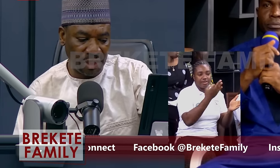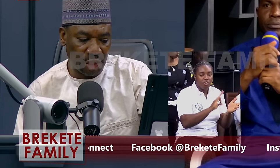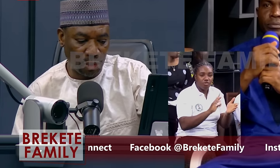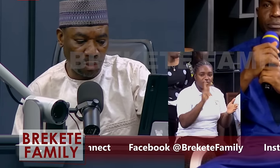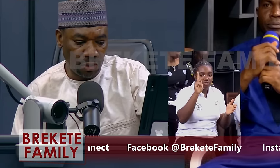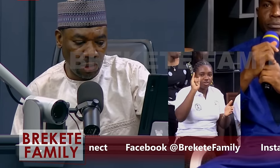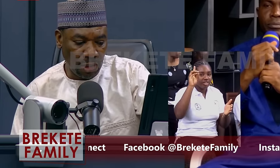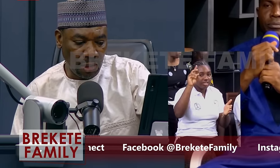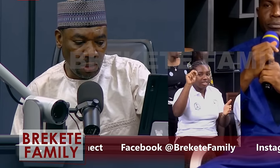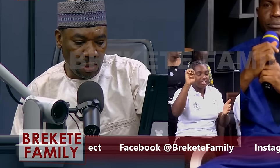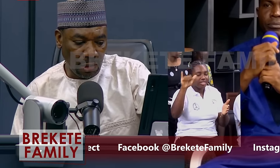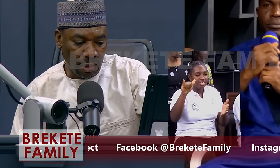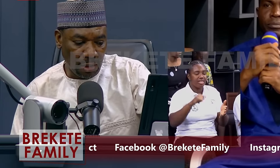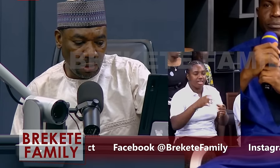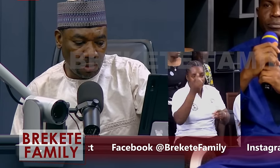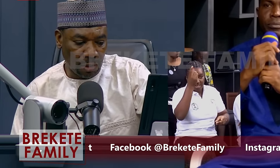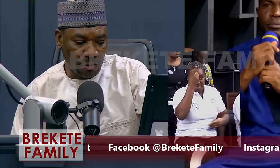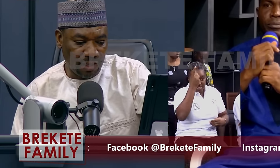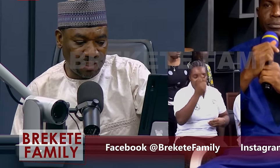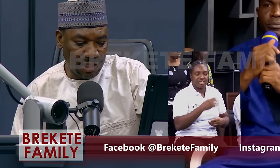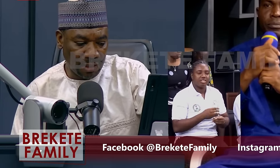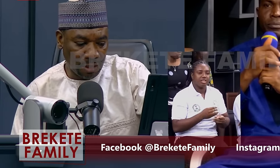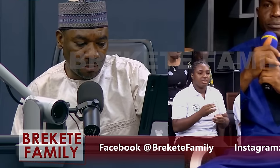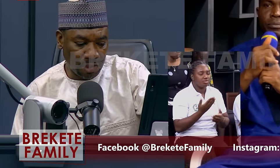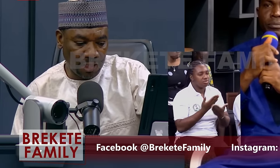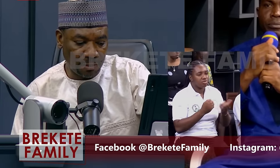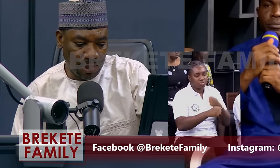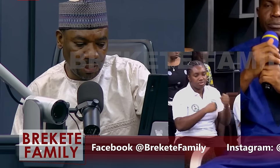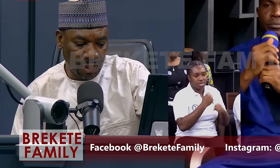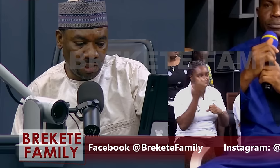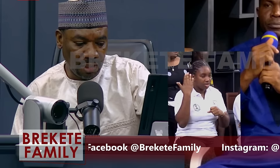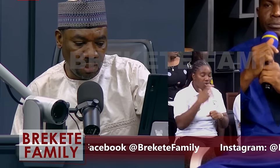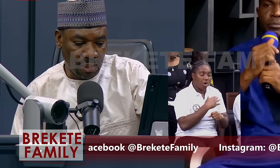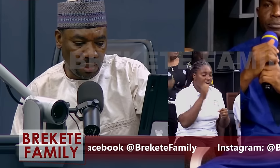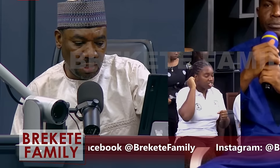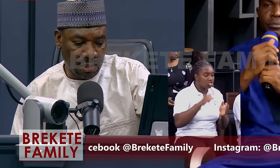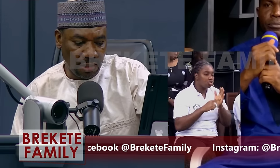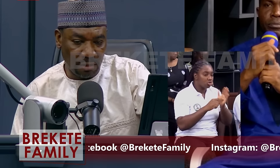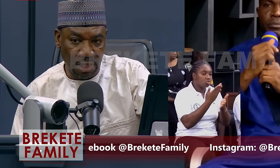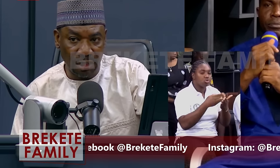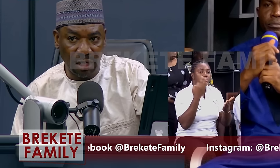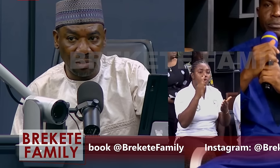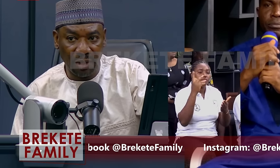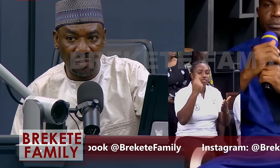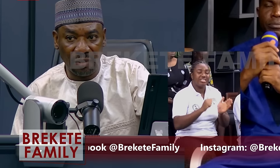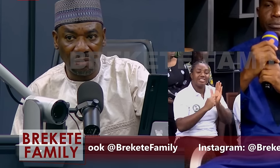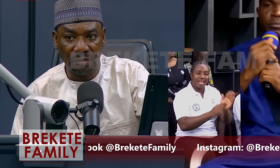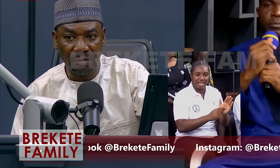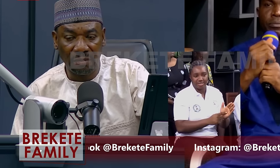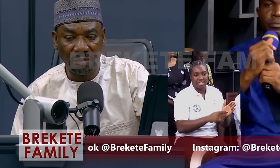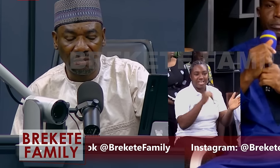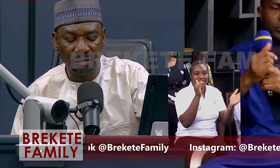she showed some of the symptoms, especially that irrational behavior.